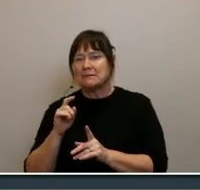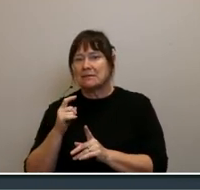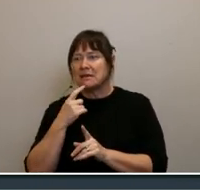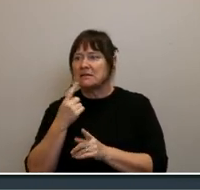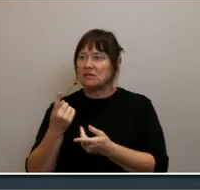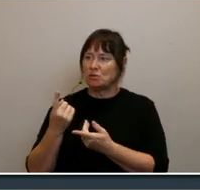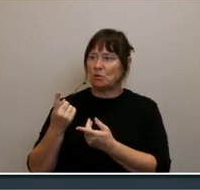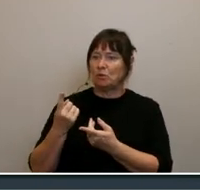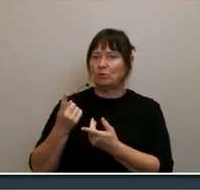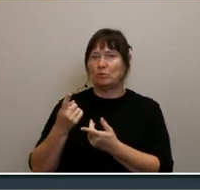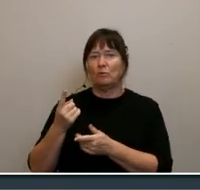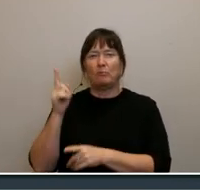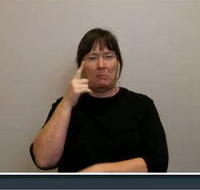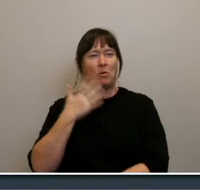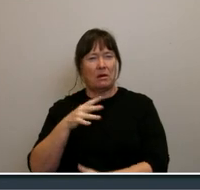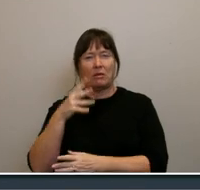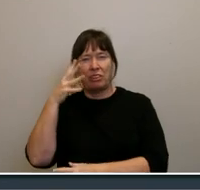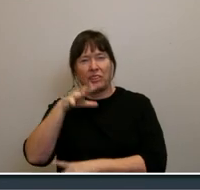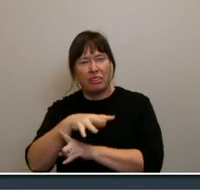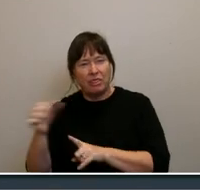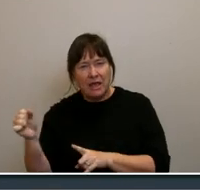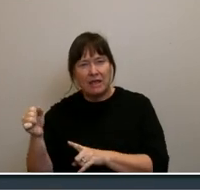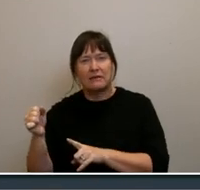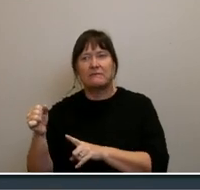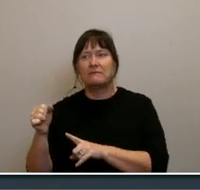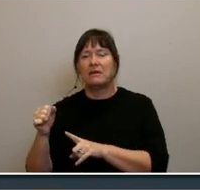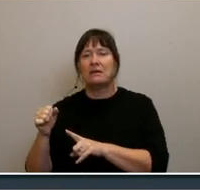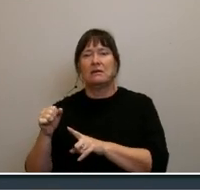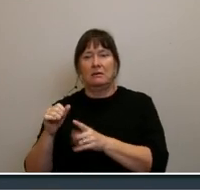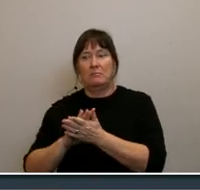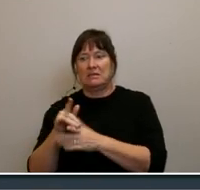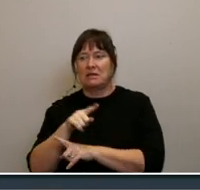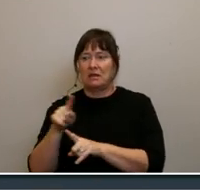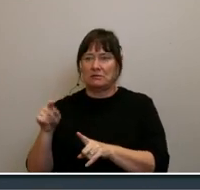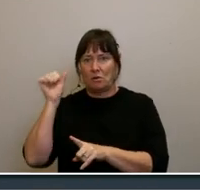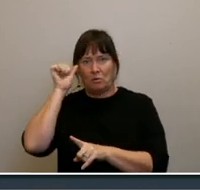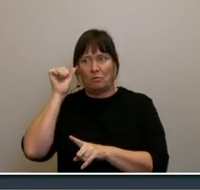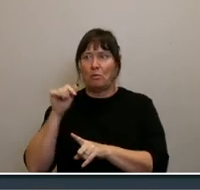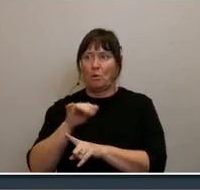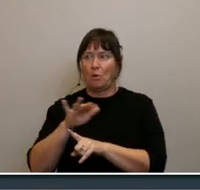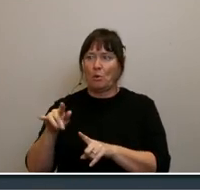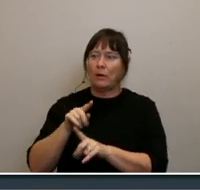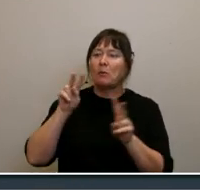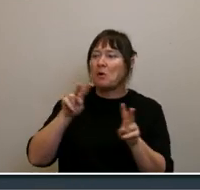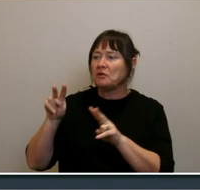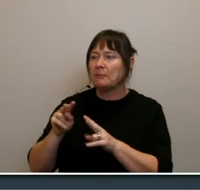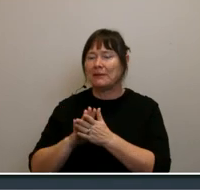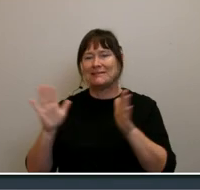and feeding back ideas to shopkeepers about staffing and store layouts will lead to the reduction in